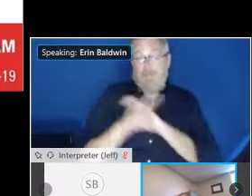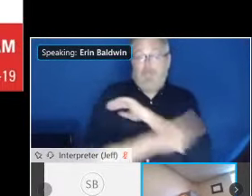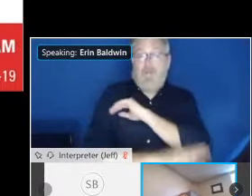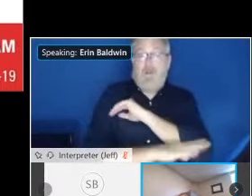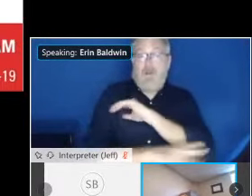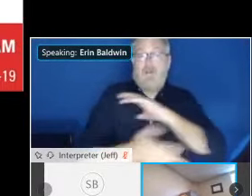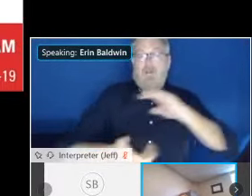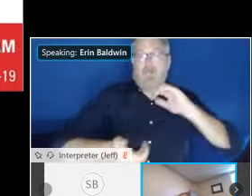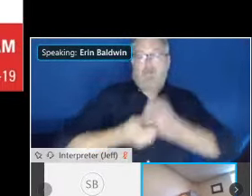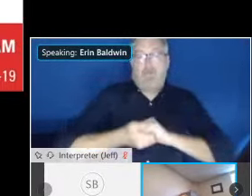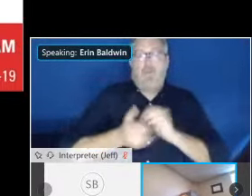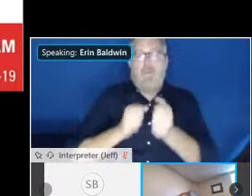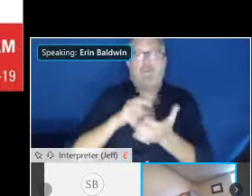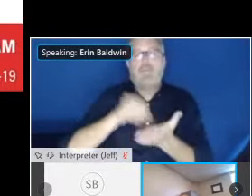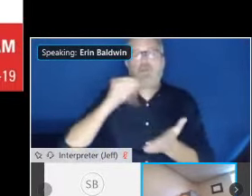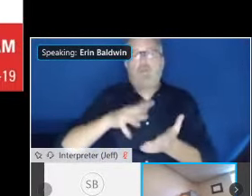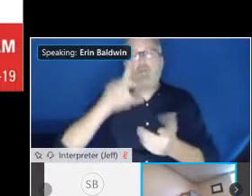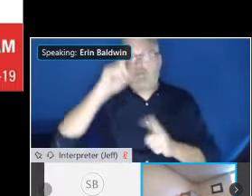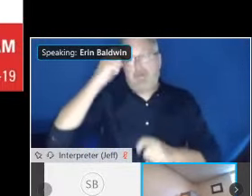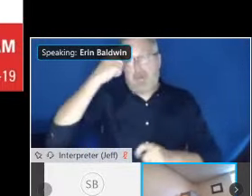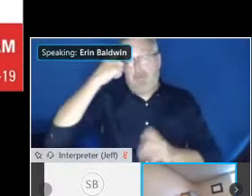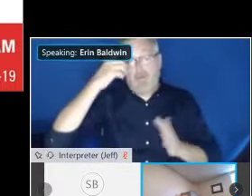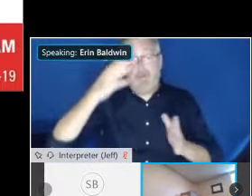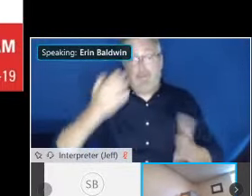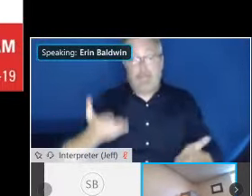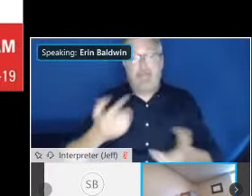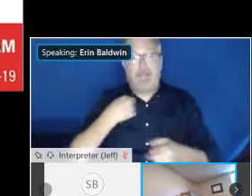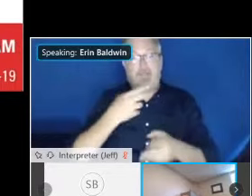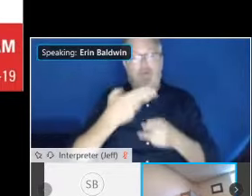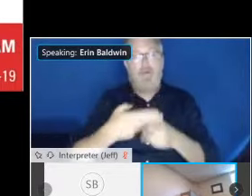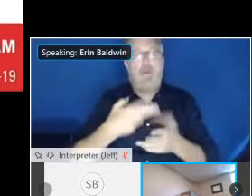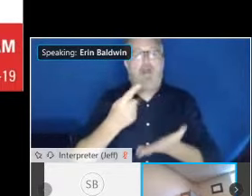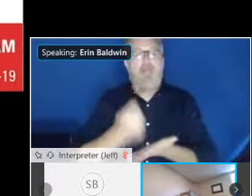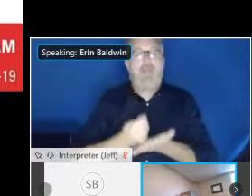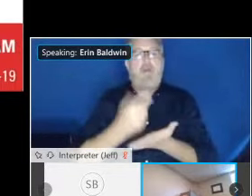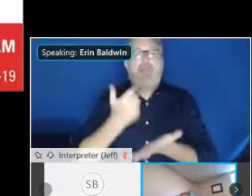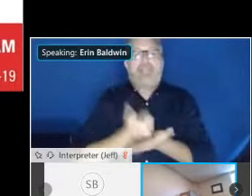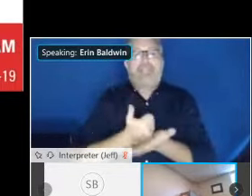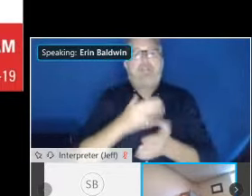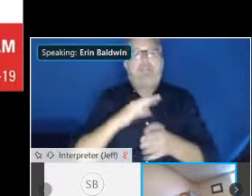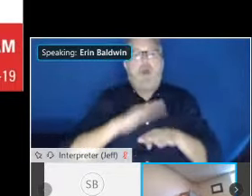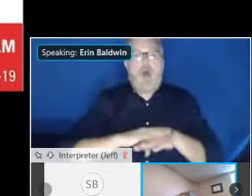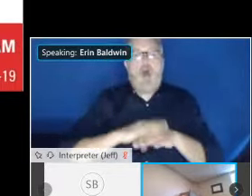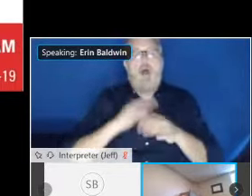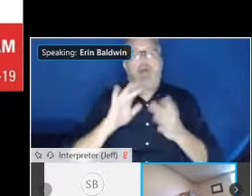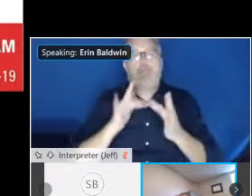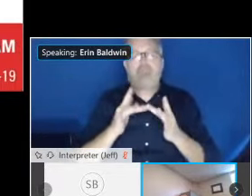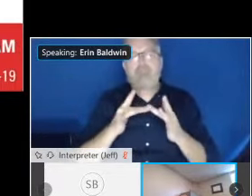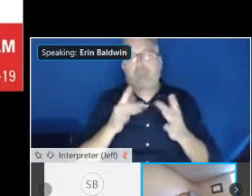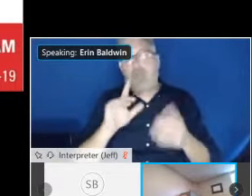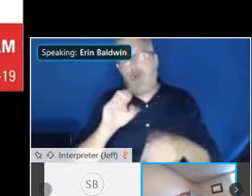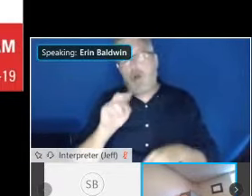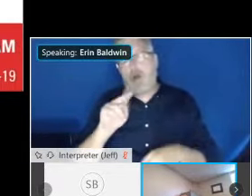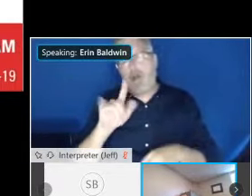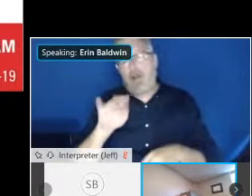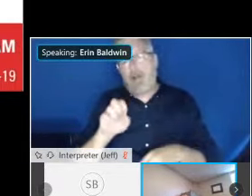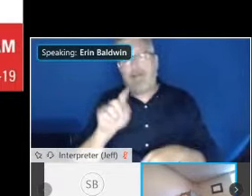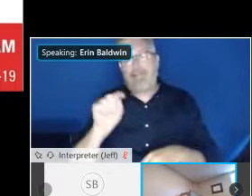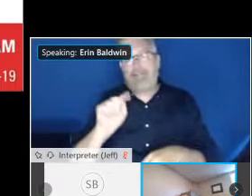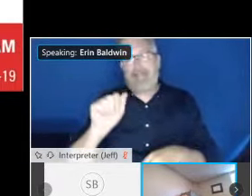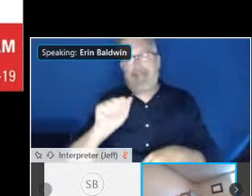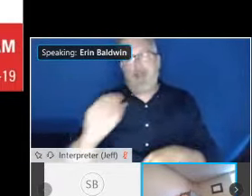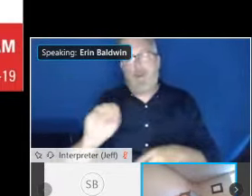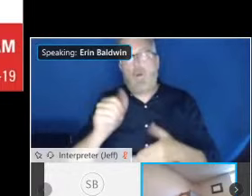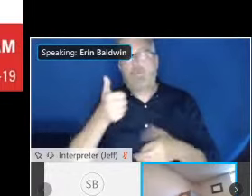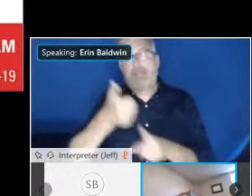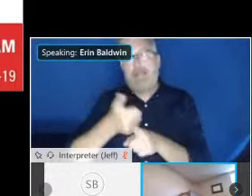with student government, and then that is called Therapy Assistance Online, or TAO Self-Help. And this is a program that's